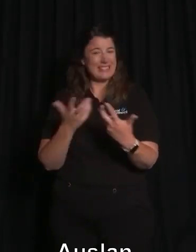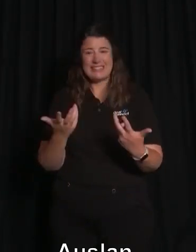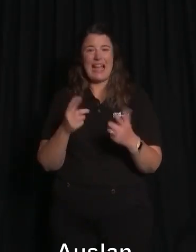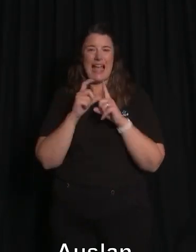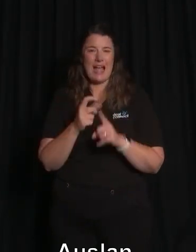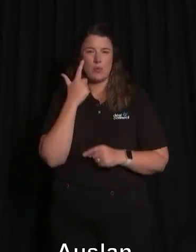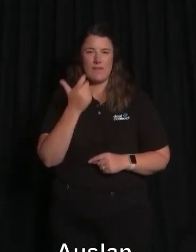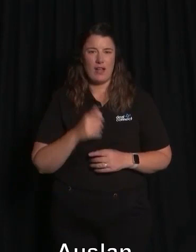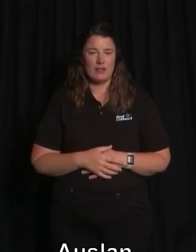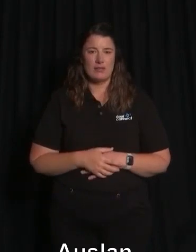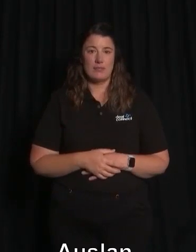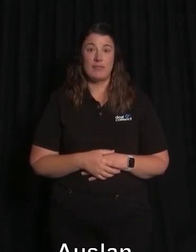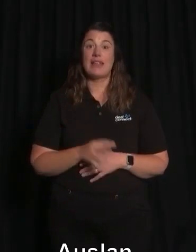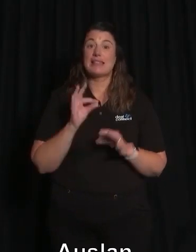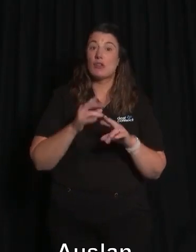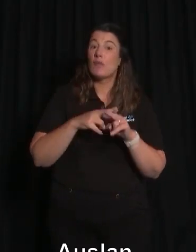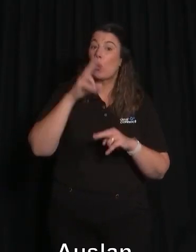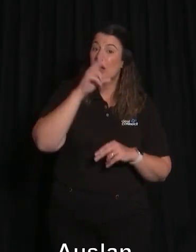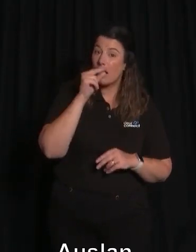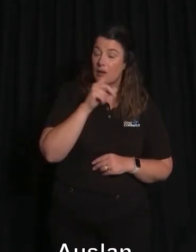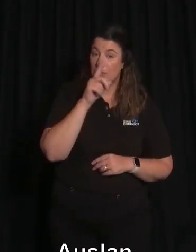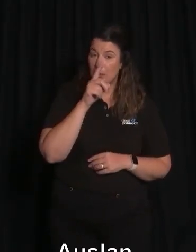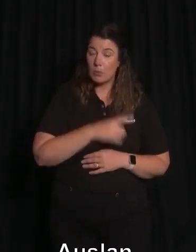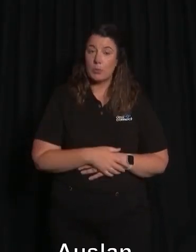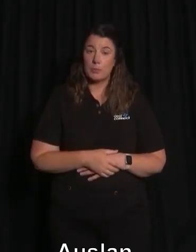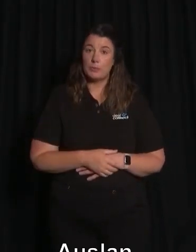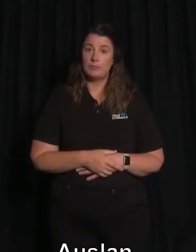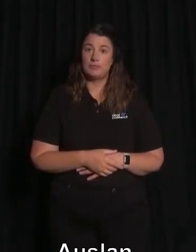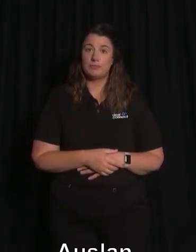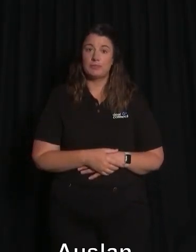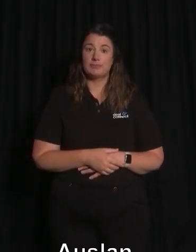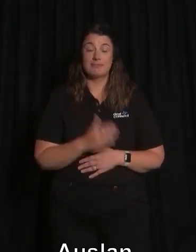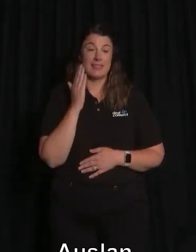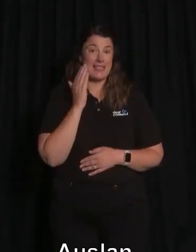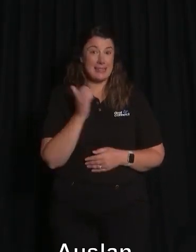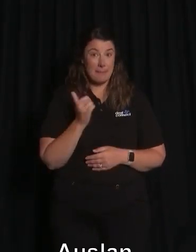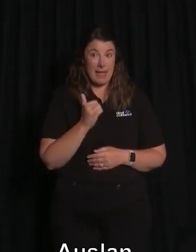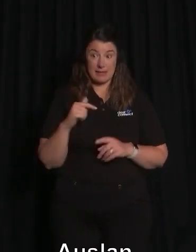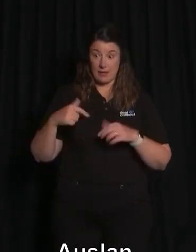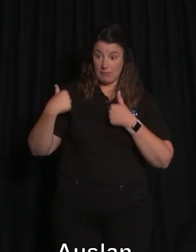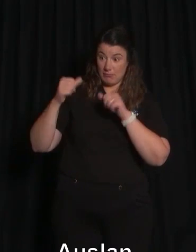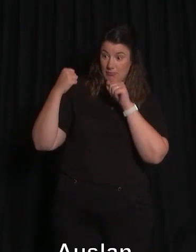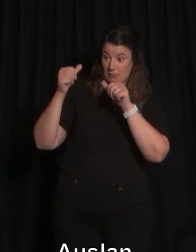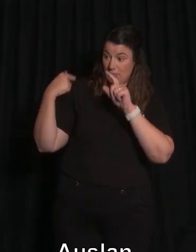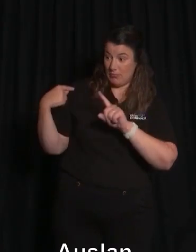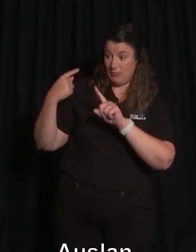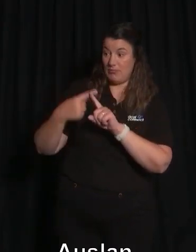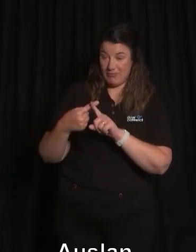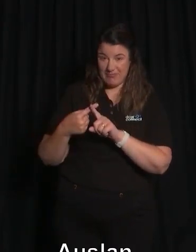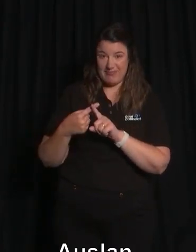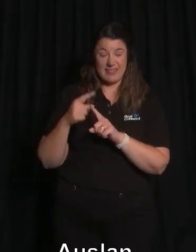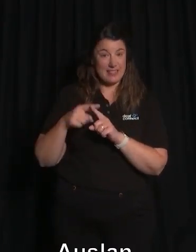is especially so for young people. And despite all we have achieved, there's